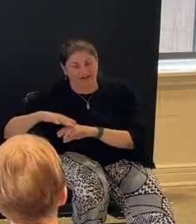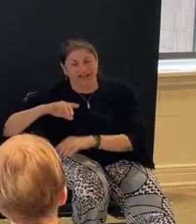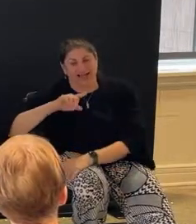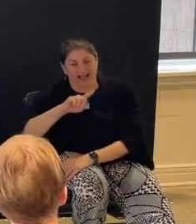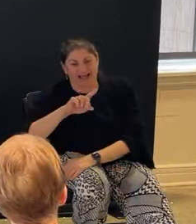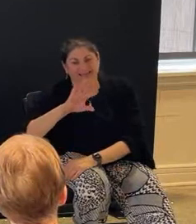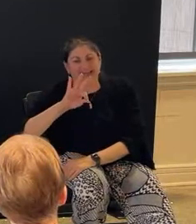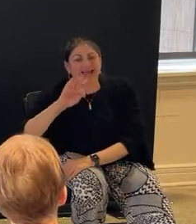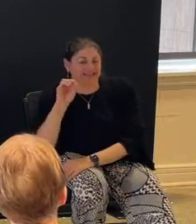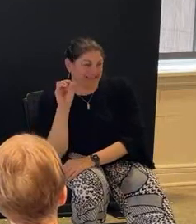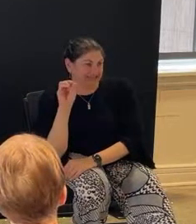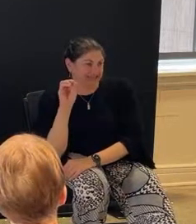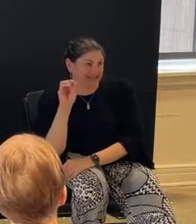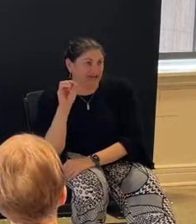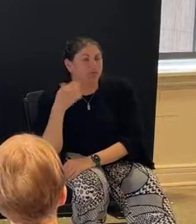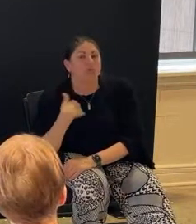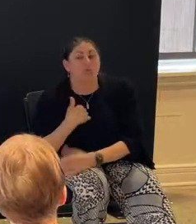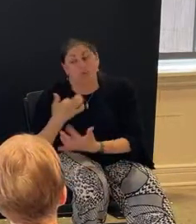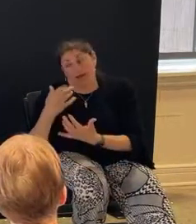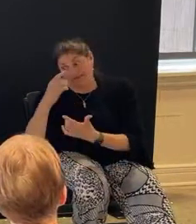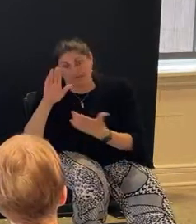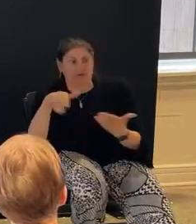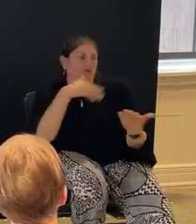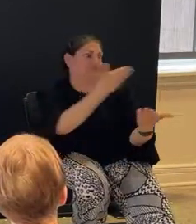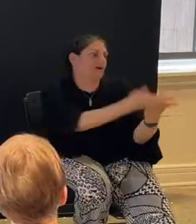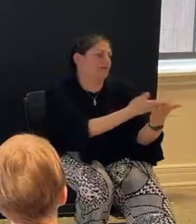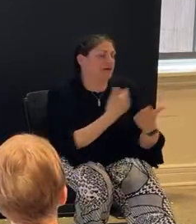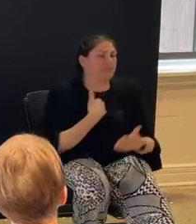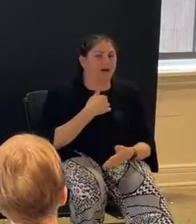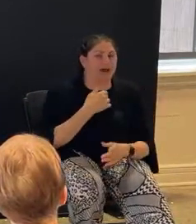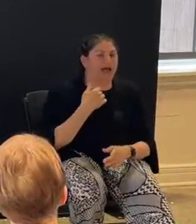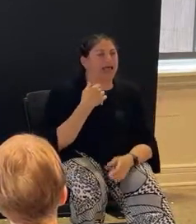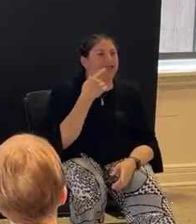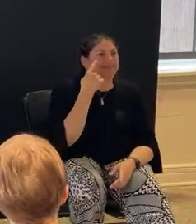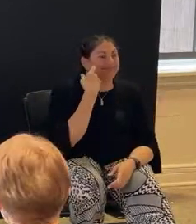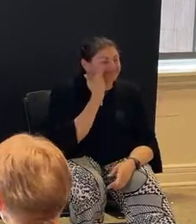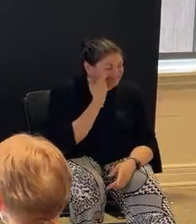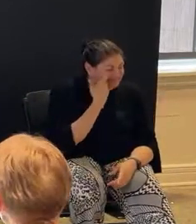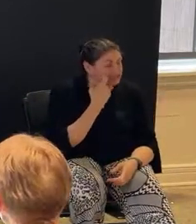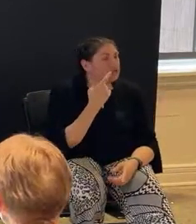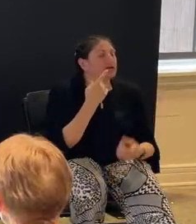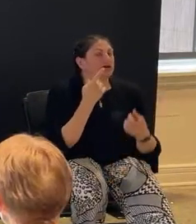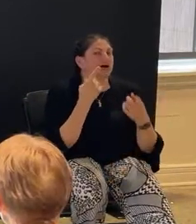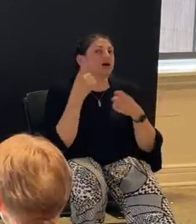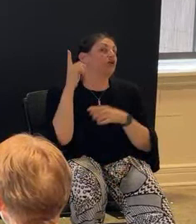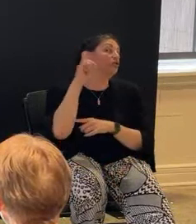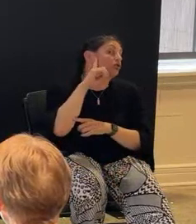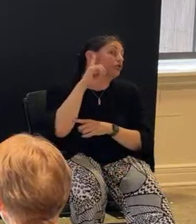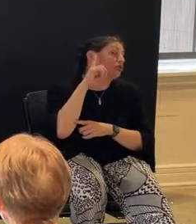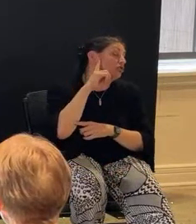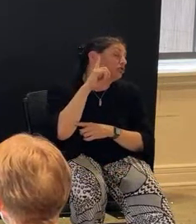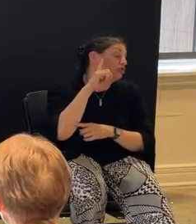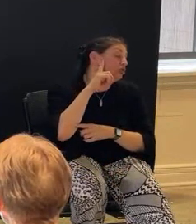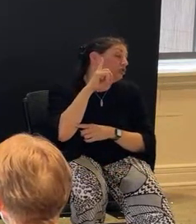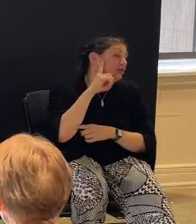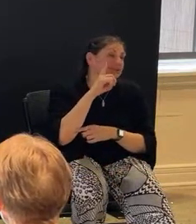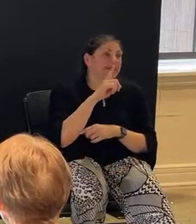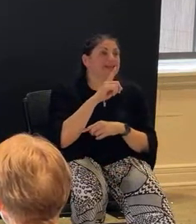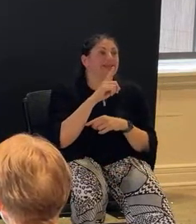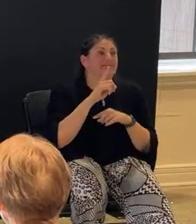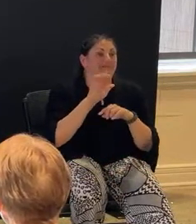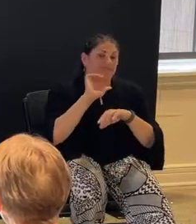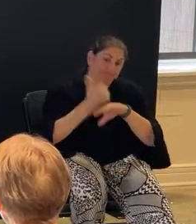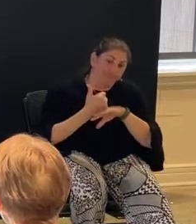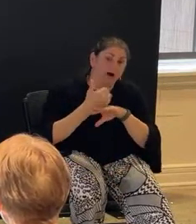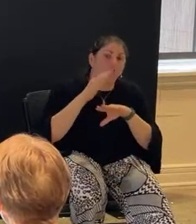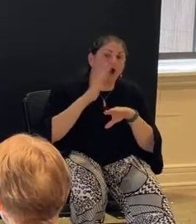elk. But WDFW just announced, I think a few weeks ago, that a pack has established on the slopes of Mount Adams. And so